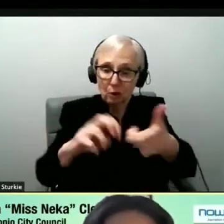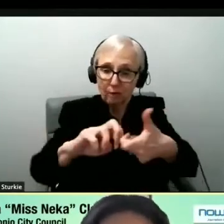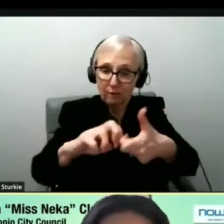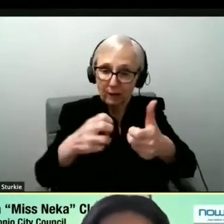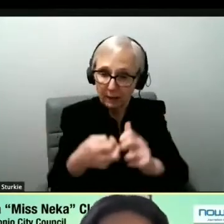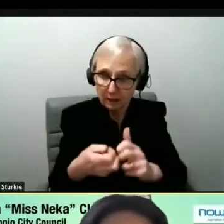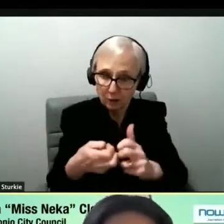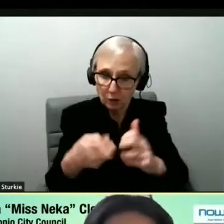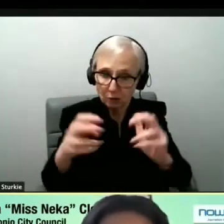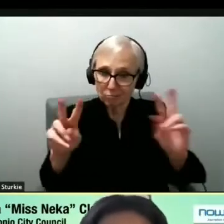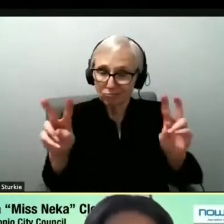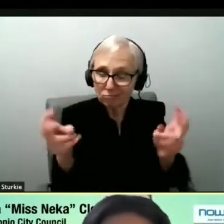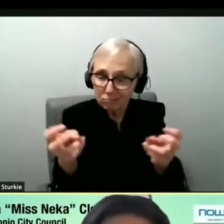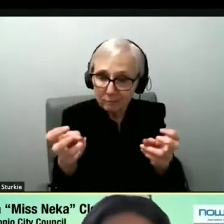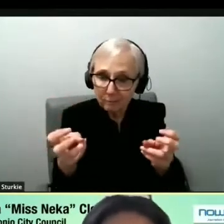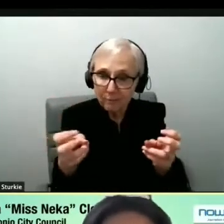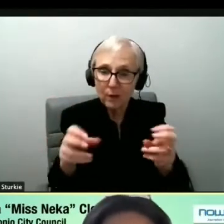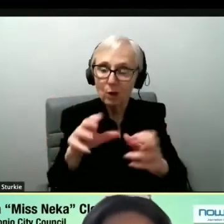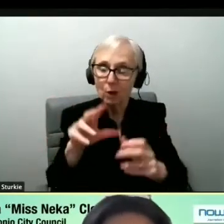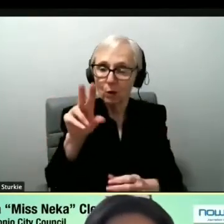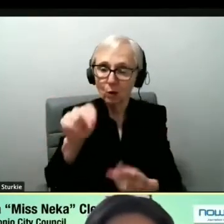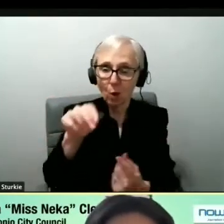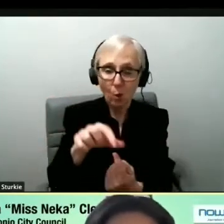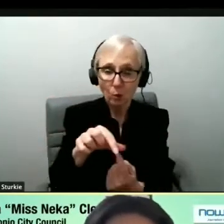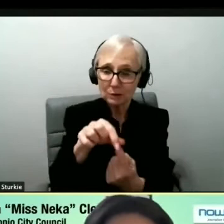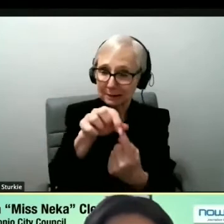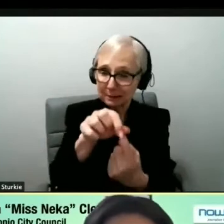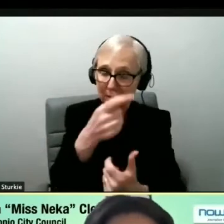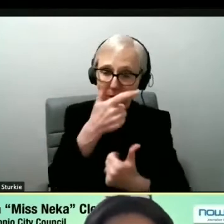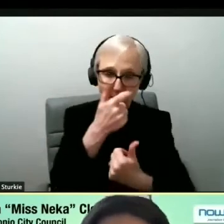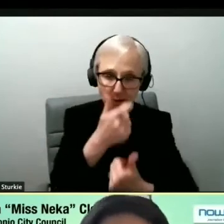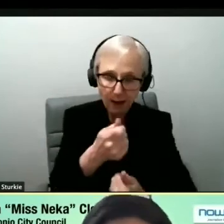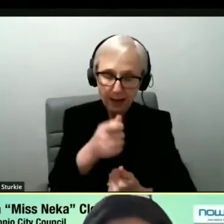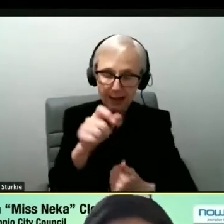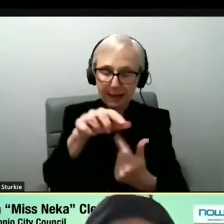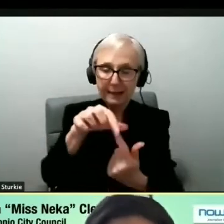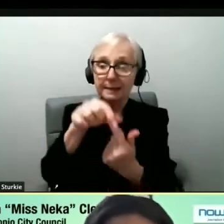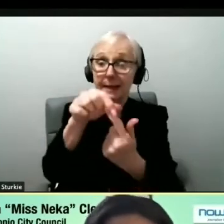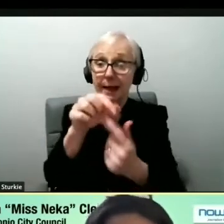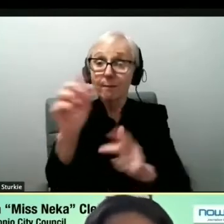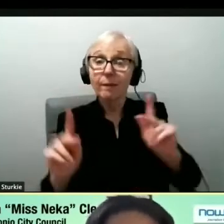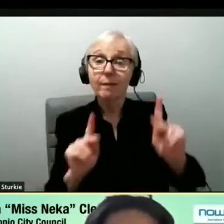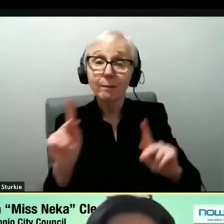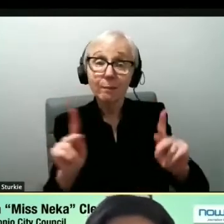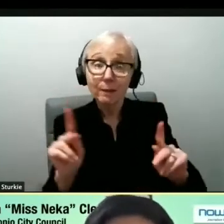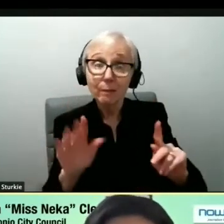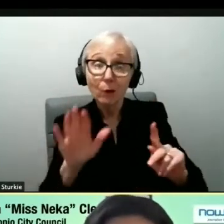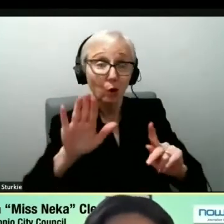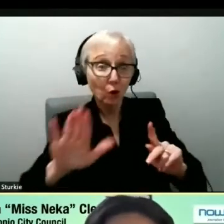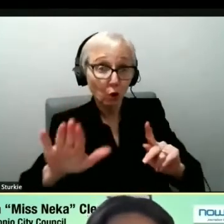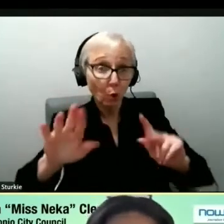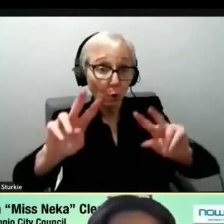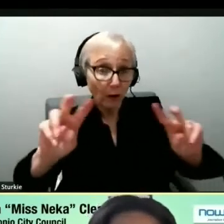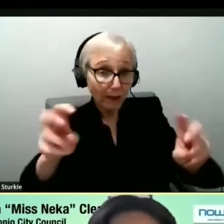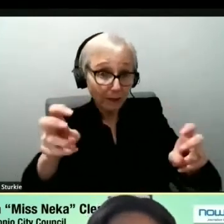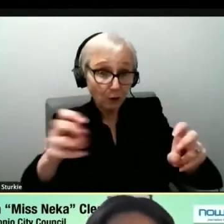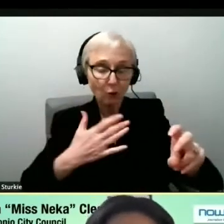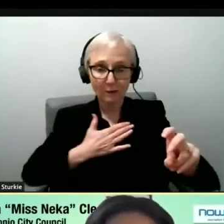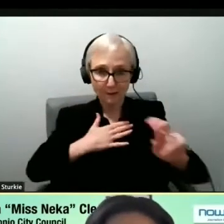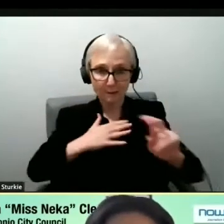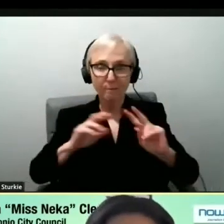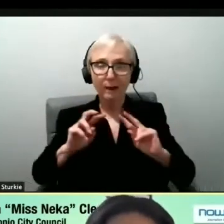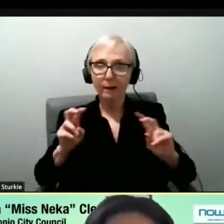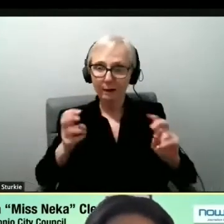have. I don't have any special interests. My interest is the people. So whatever your issue is my issue. And I work with